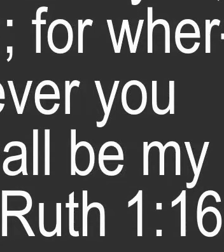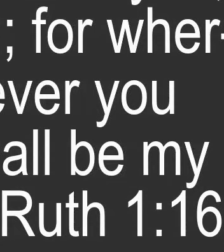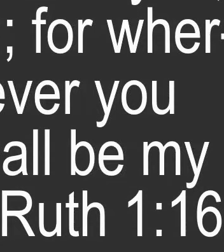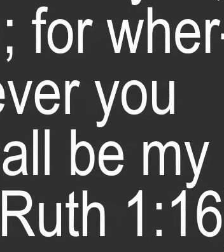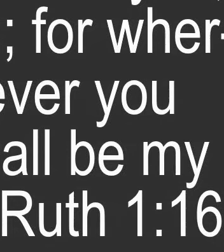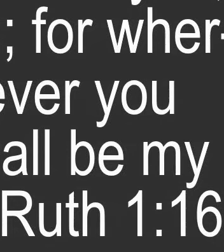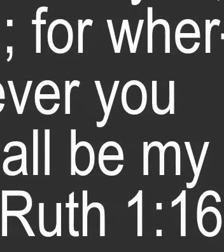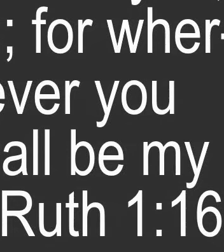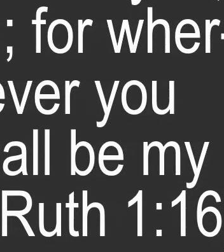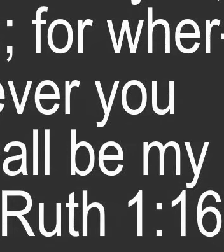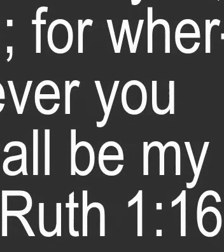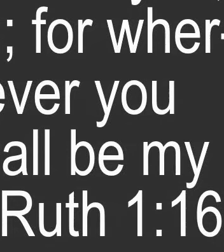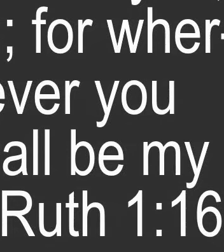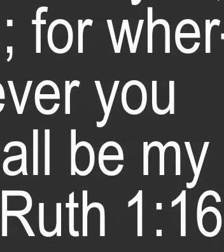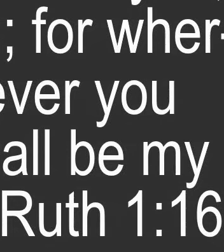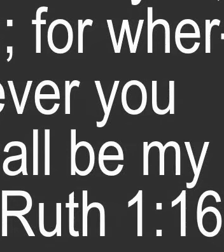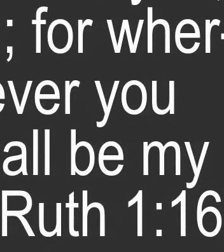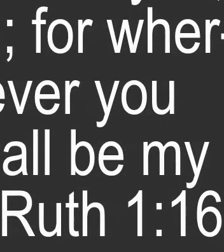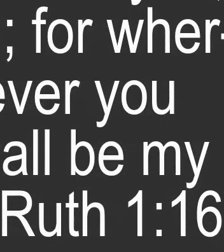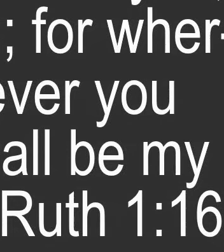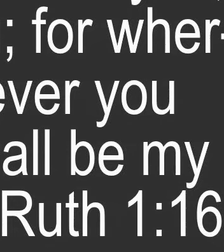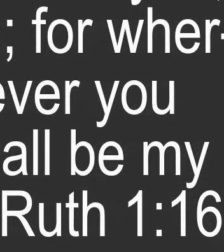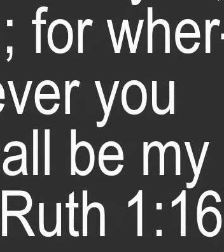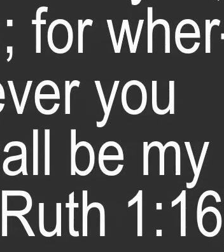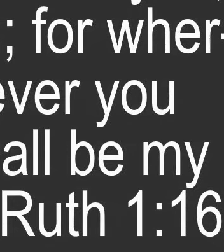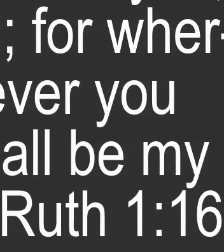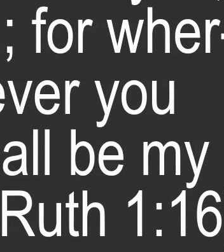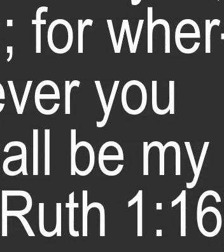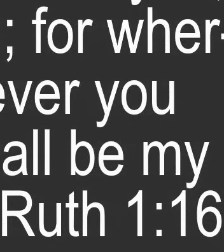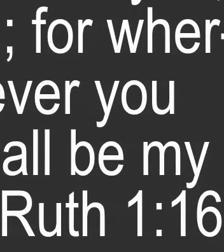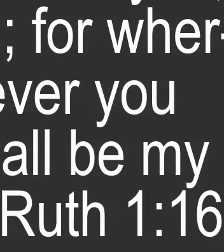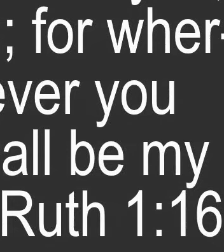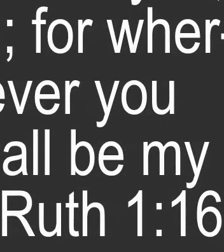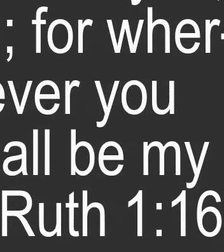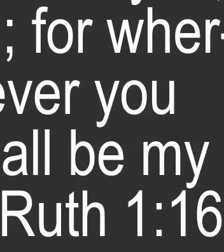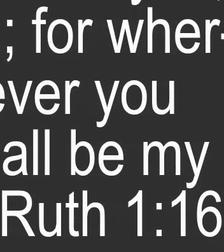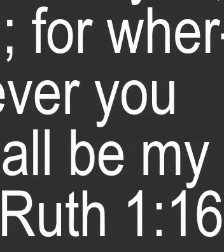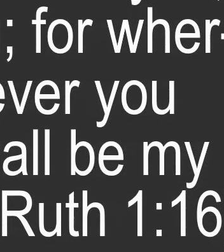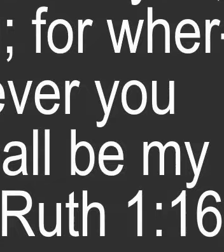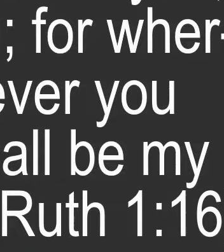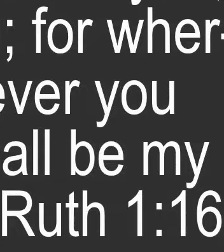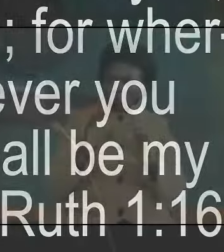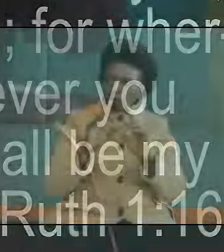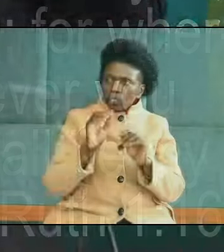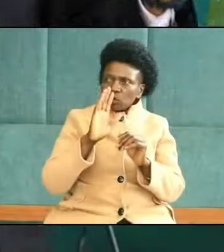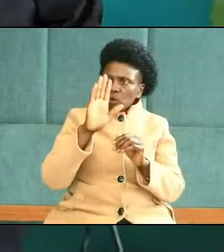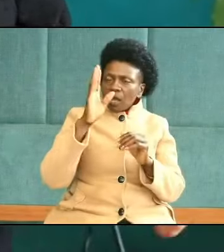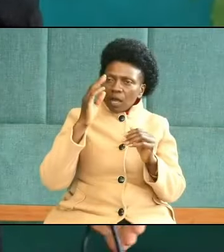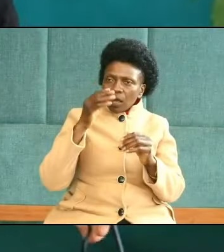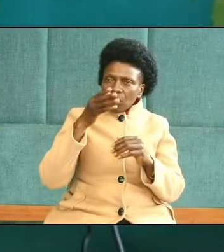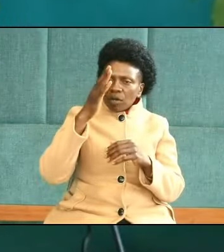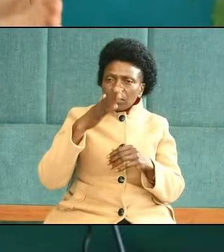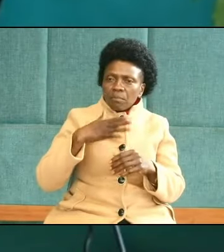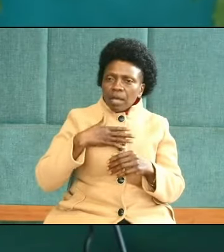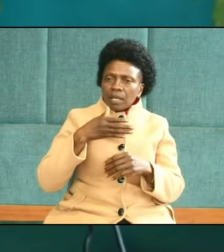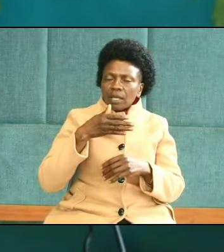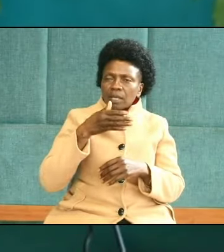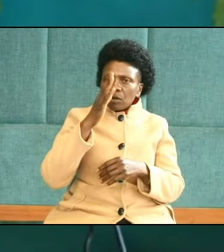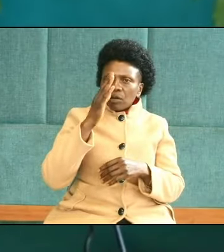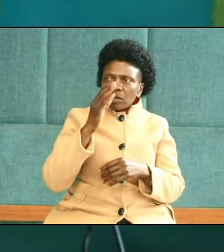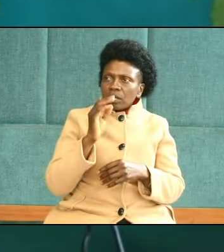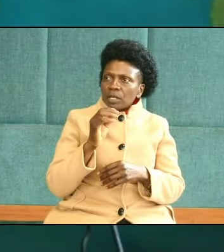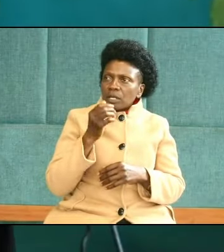God, my God." There it is. Ruth's important statement. "Your God, my God." And